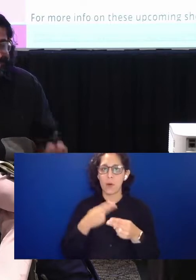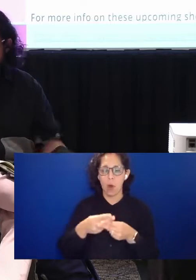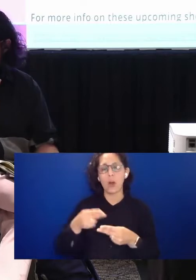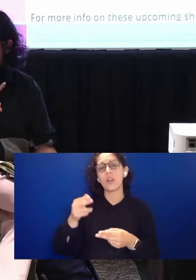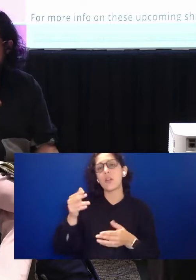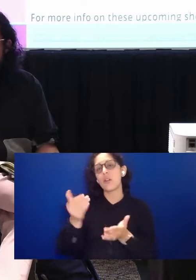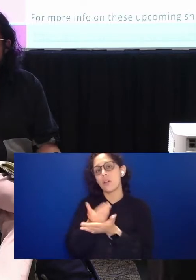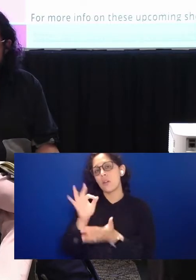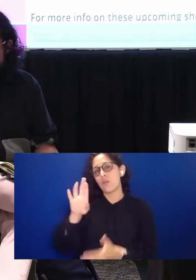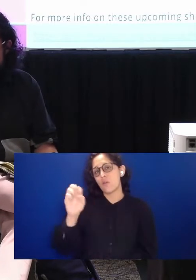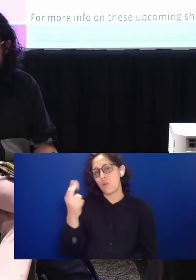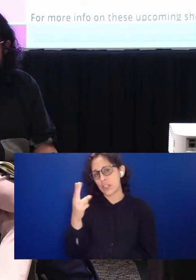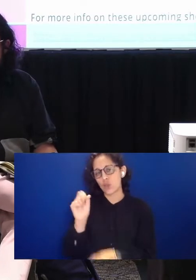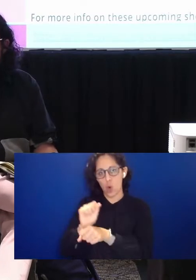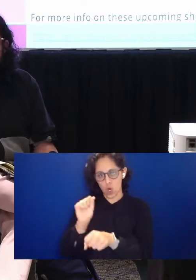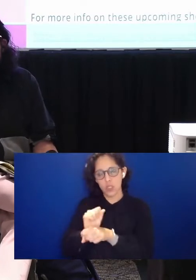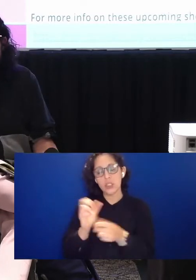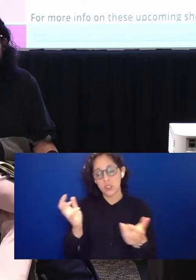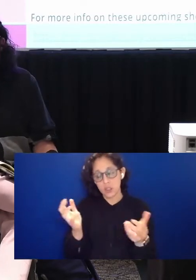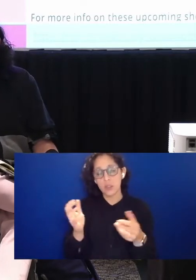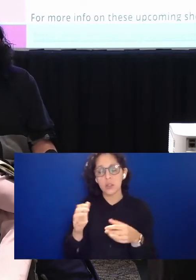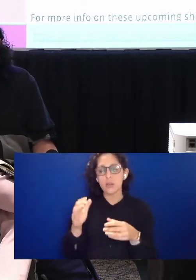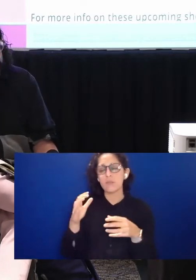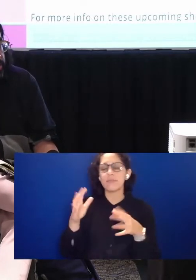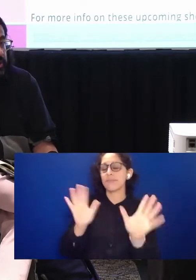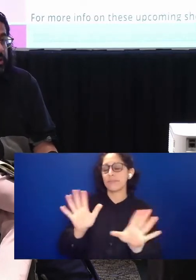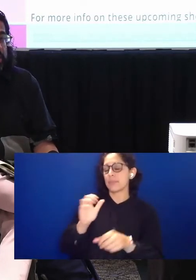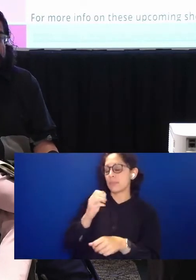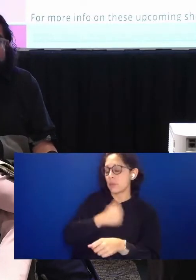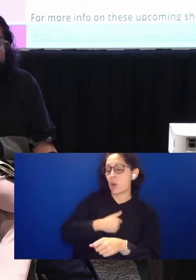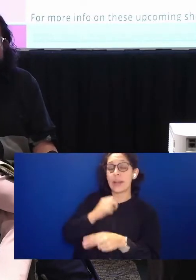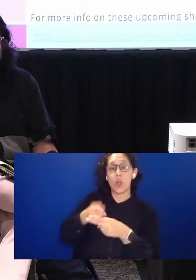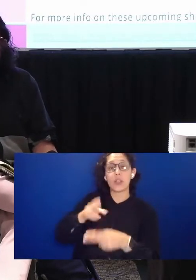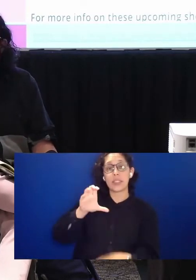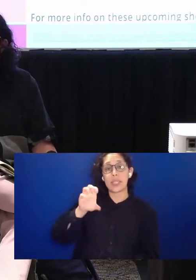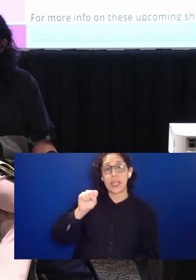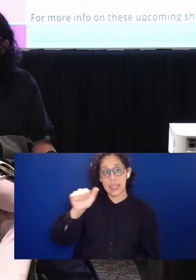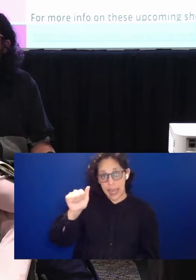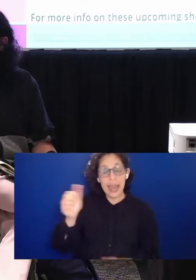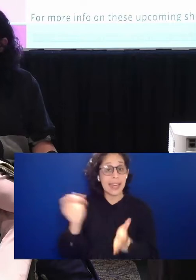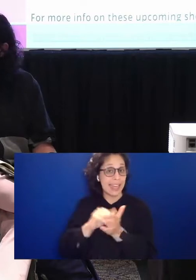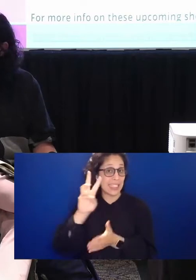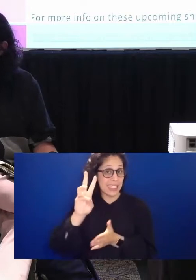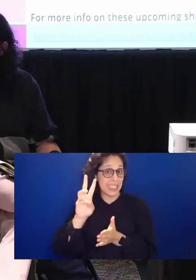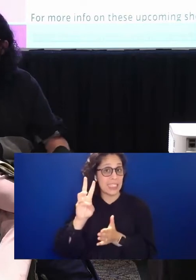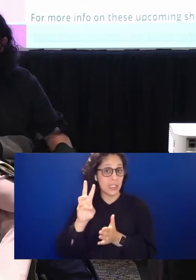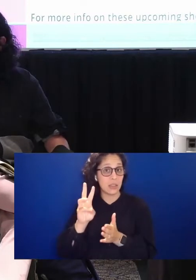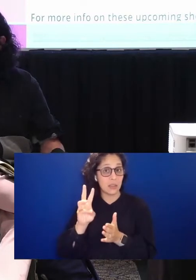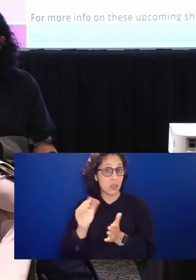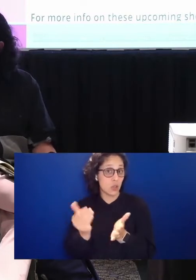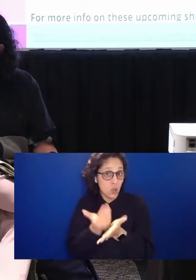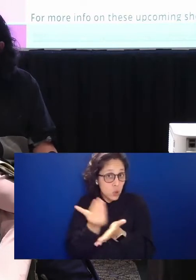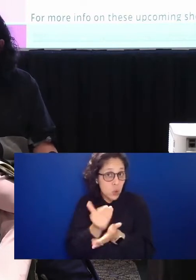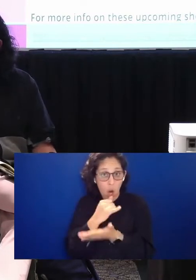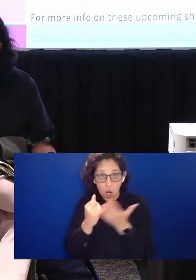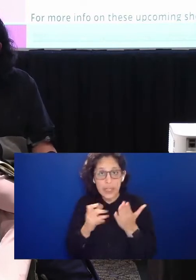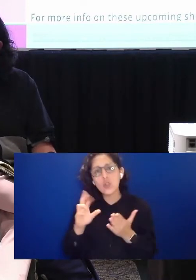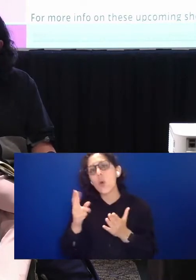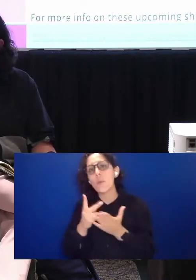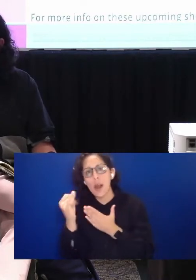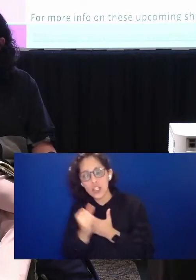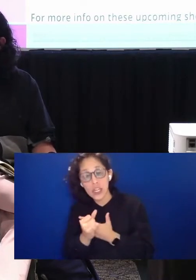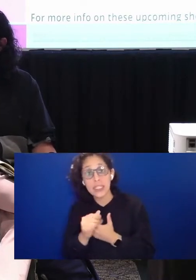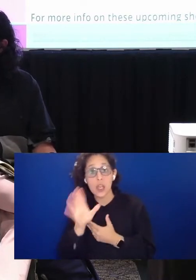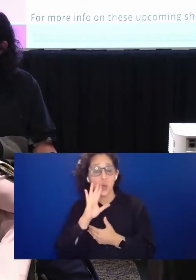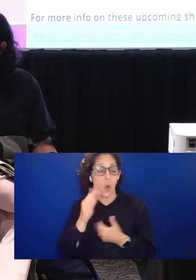CSA, called CSA, that supports, again, six emerging artists or emerging projects, and it comes with a couple